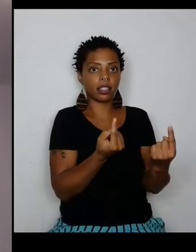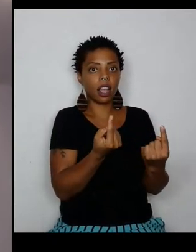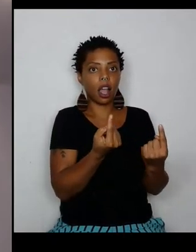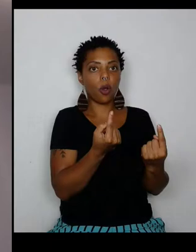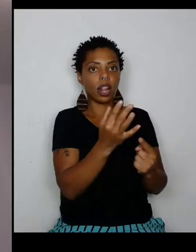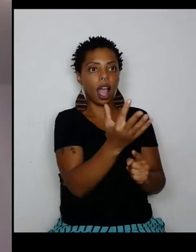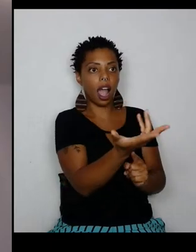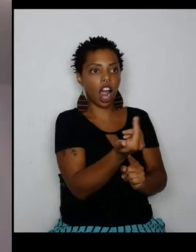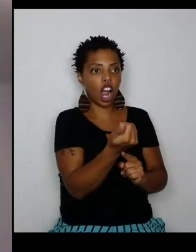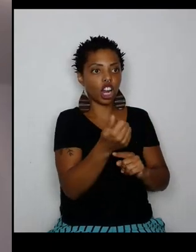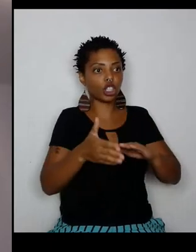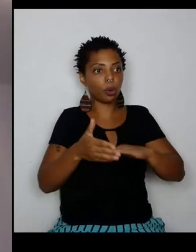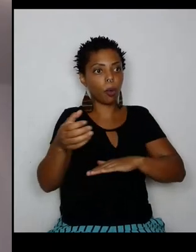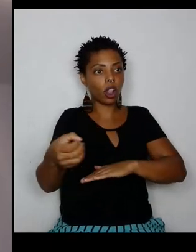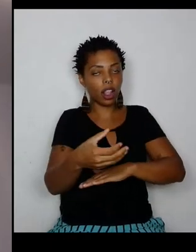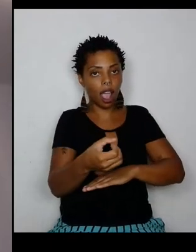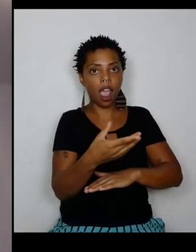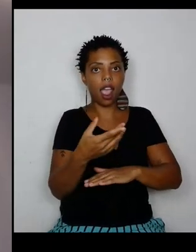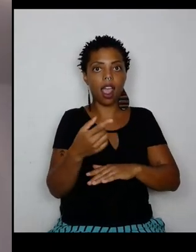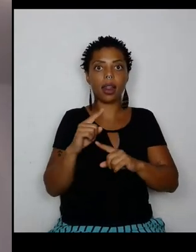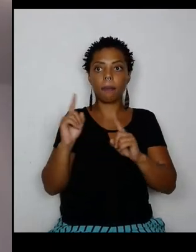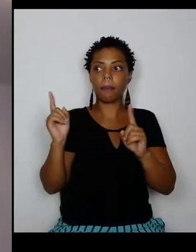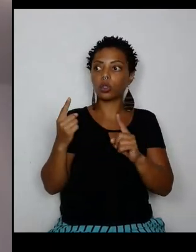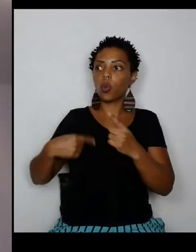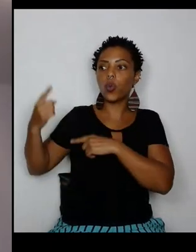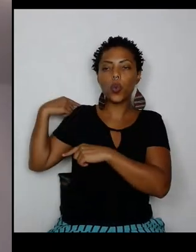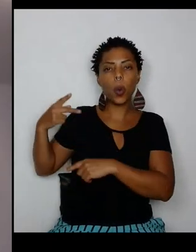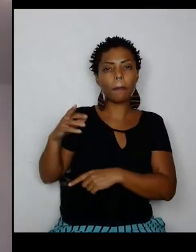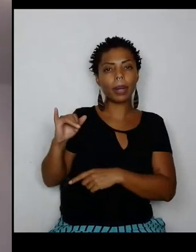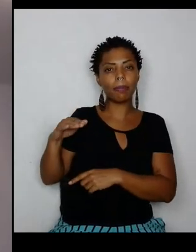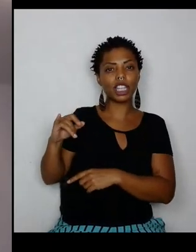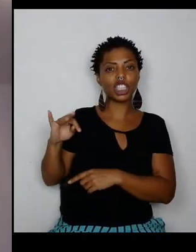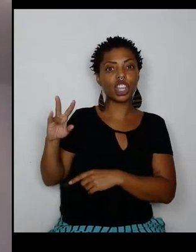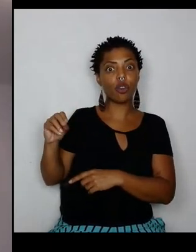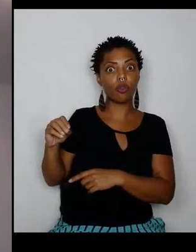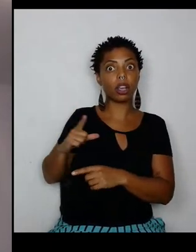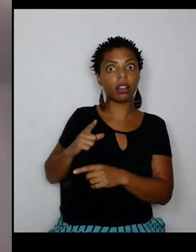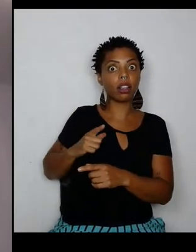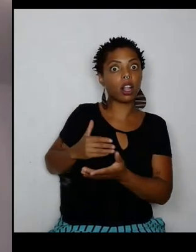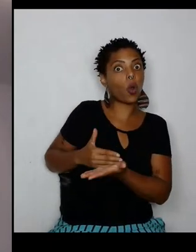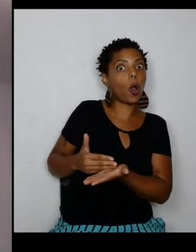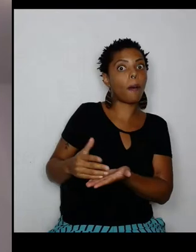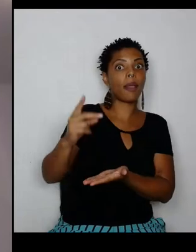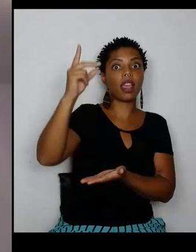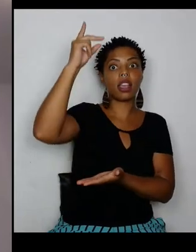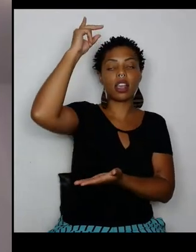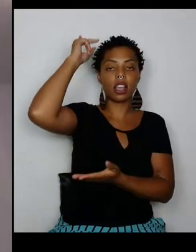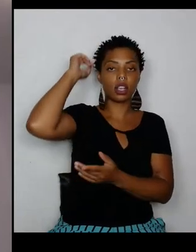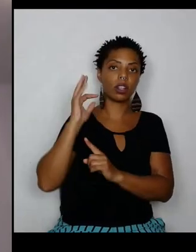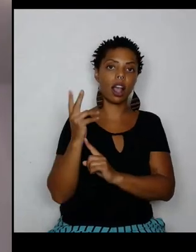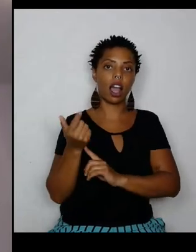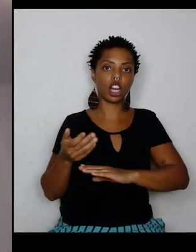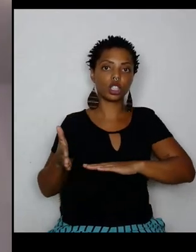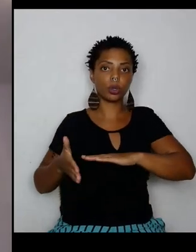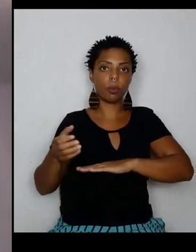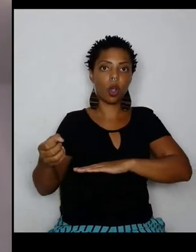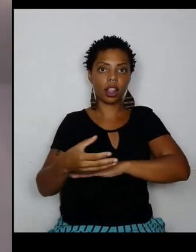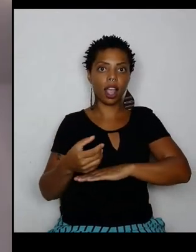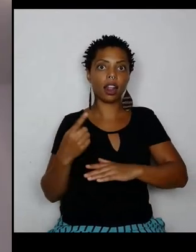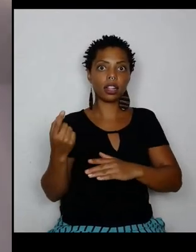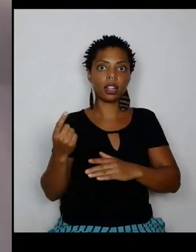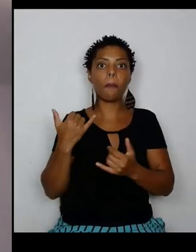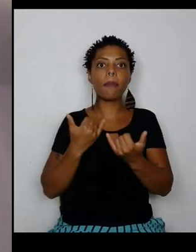that's the encounter of modern art with the idea of the primitive which is part of modern art the